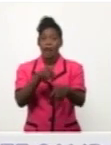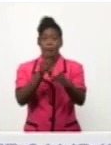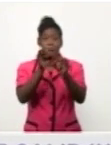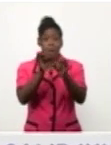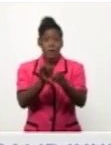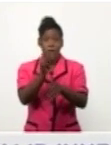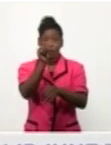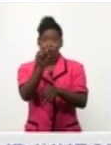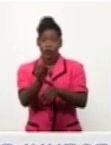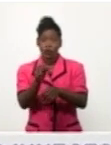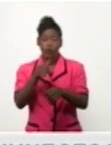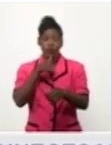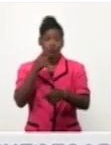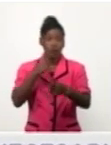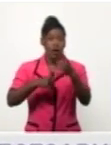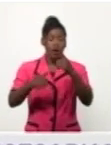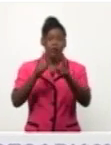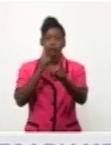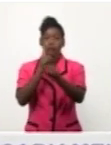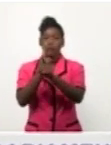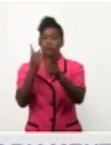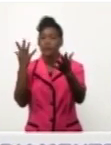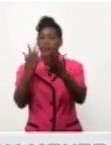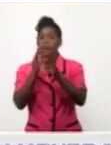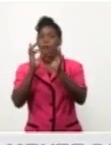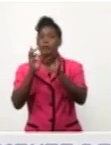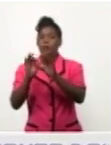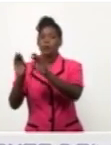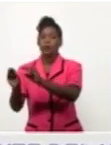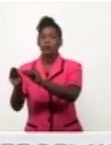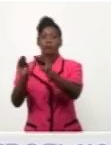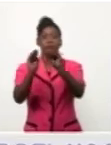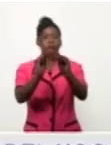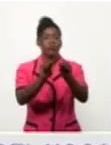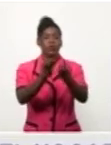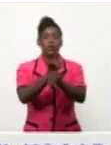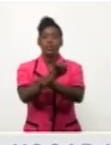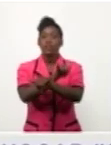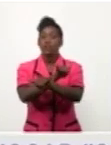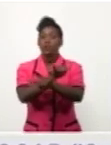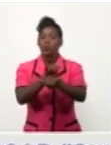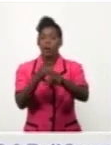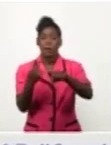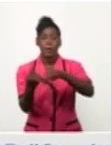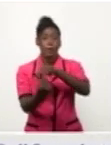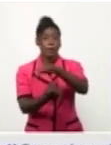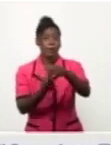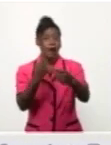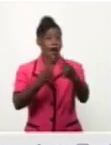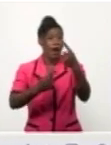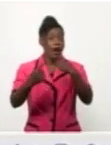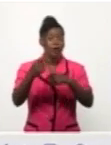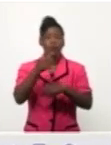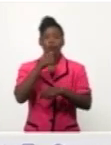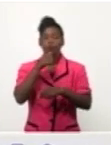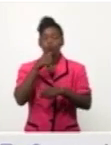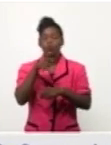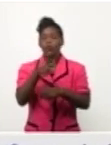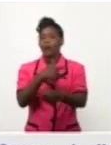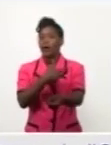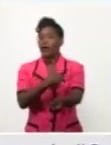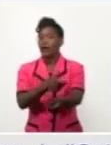or suspects are also hospitalized, and I repeat, the